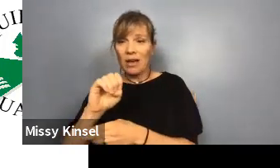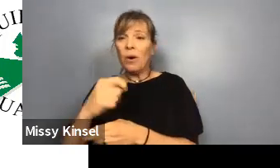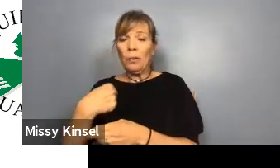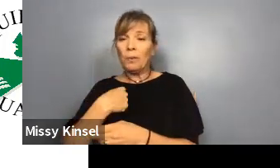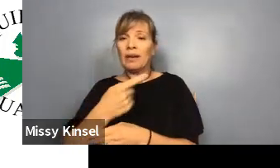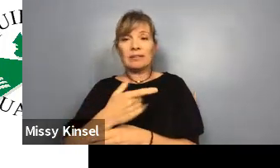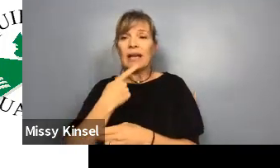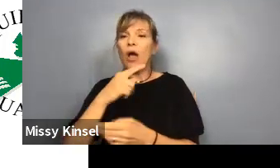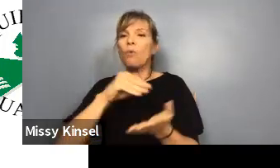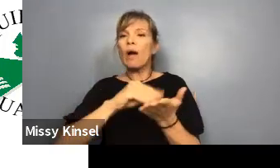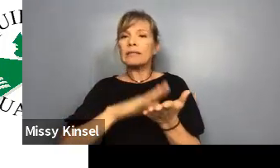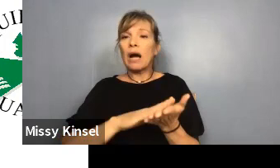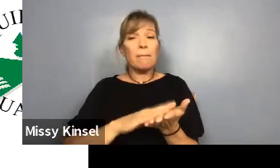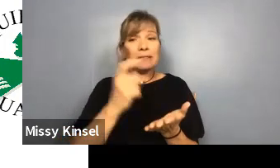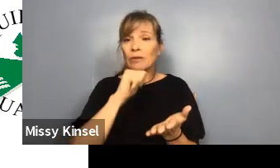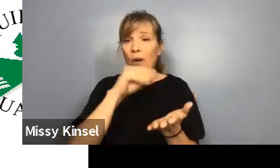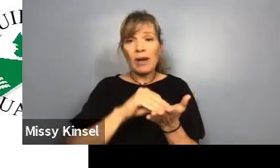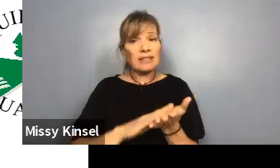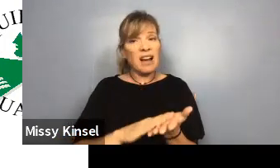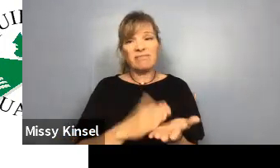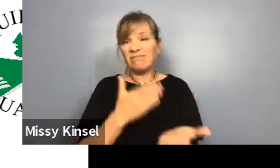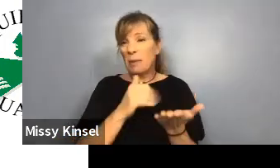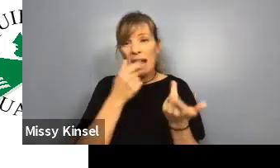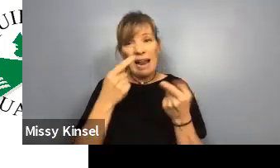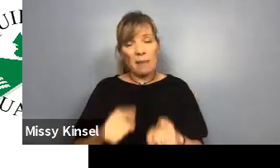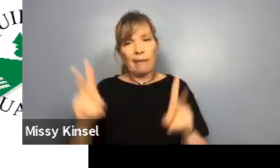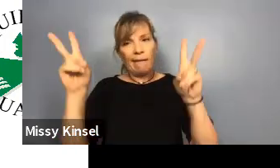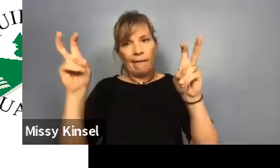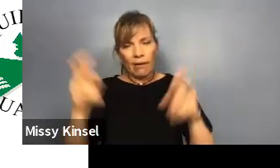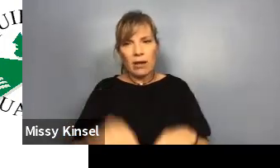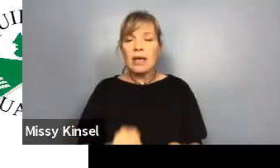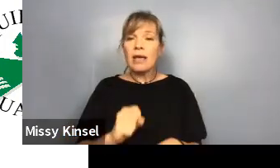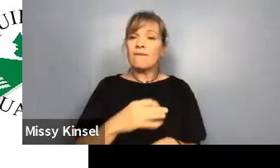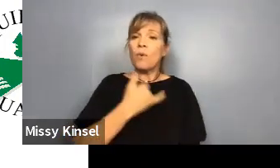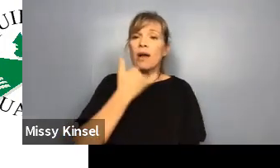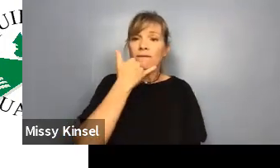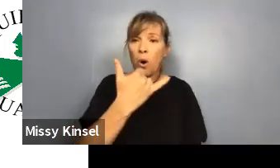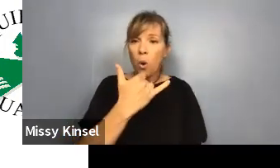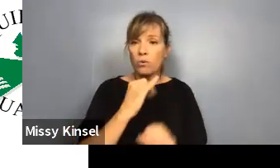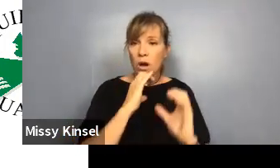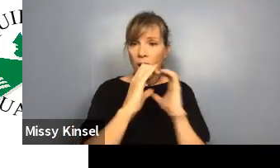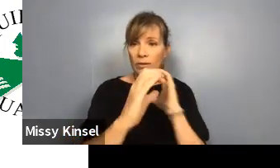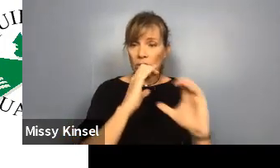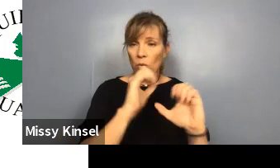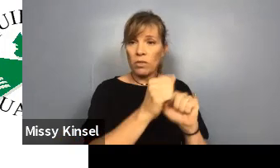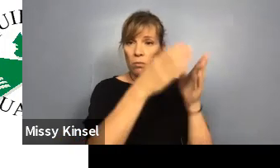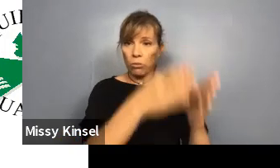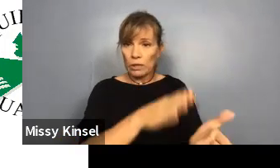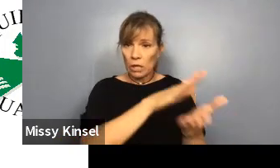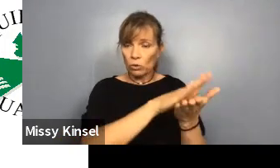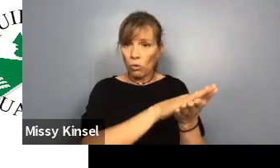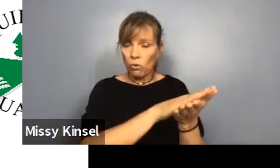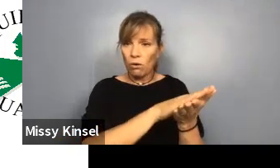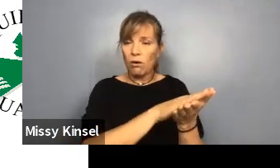if you didn't write it down, it didn't happen. So if you had a telephone conversation with someone at the school, send